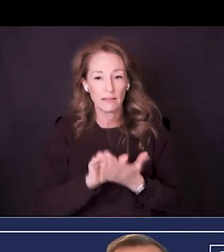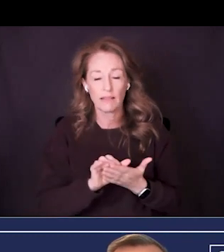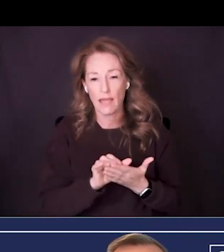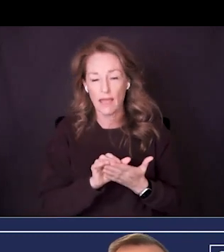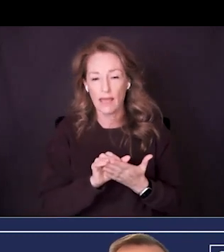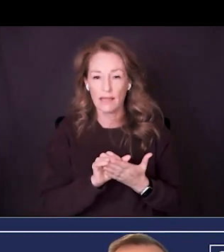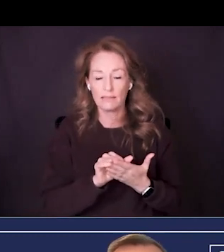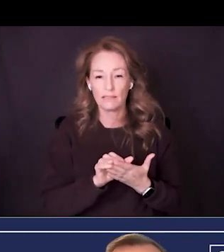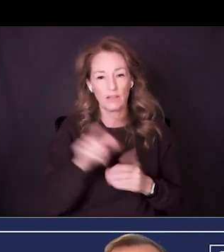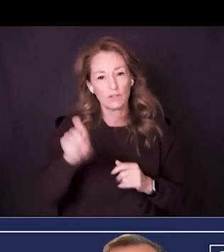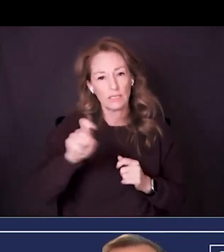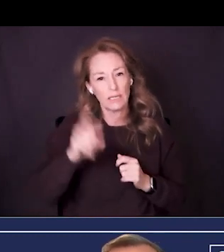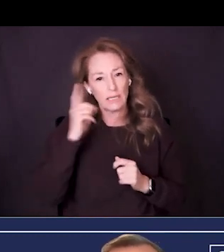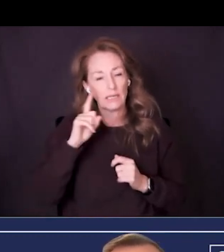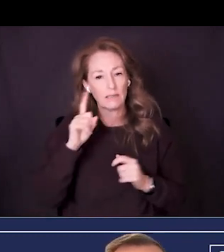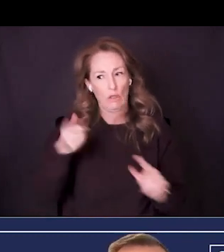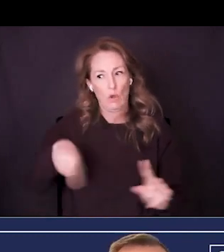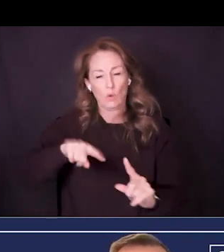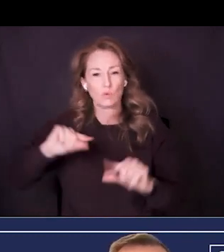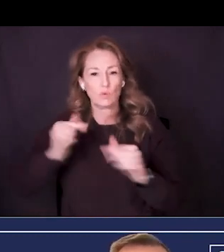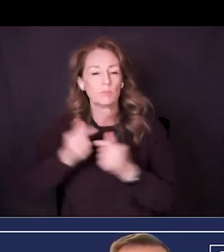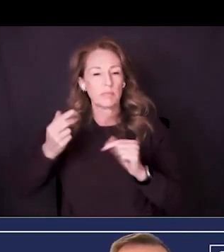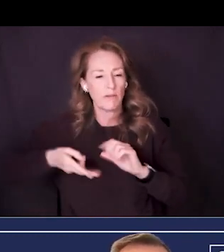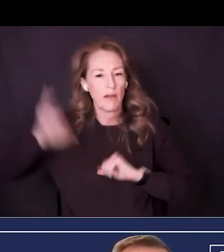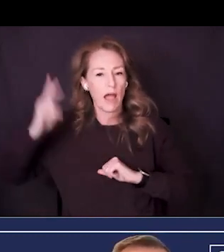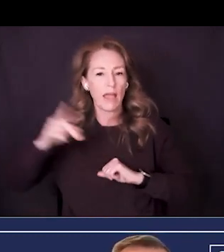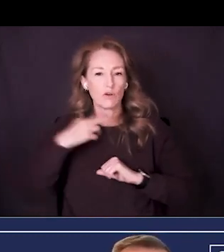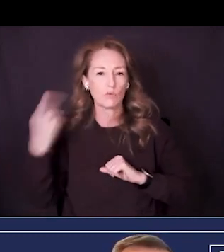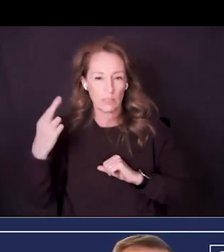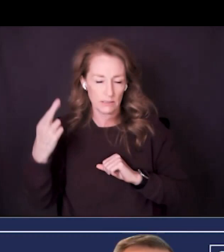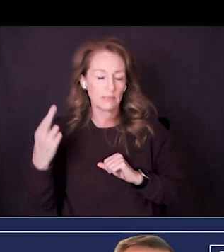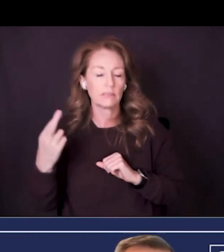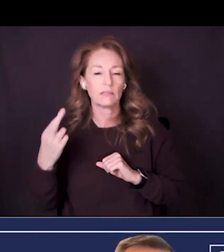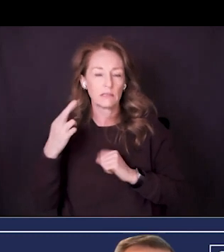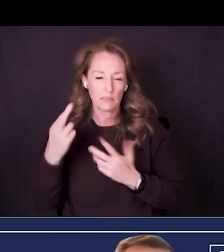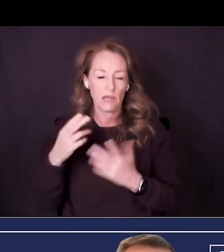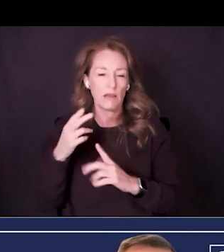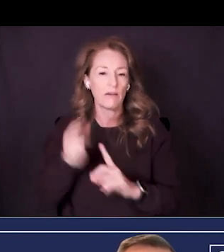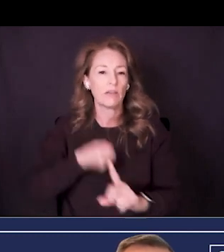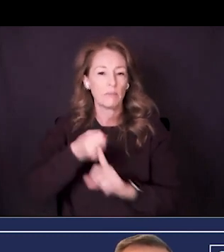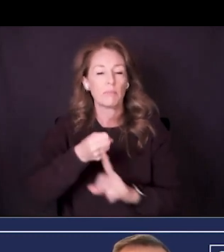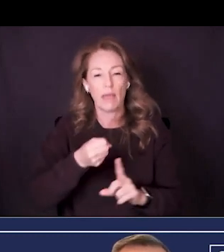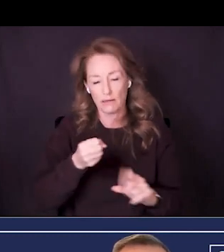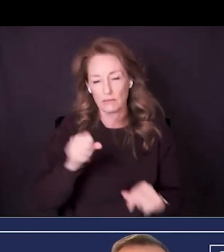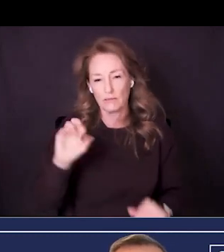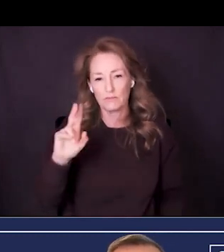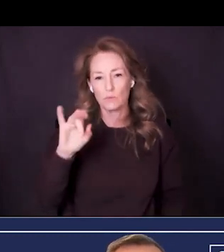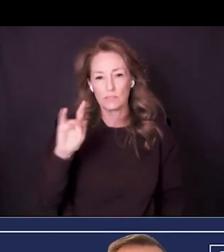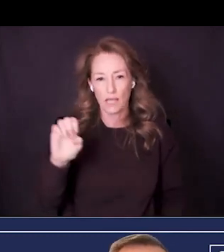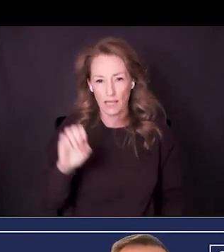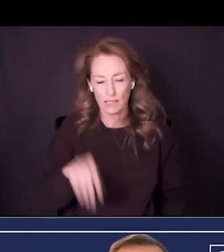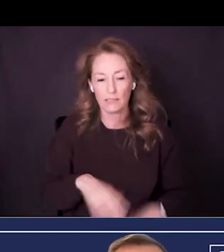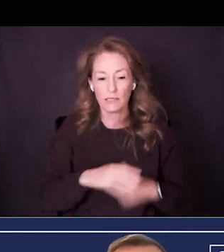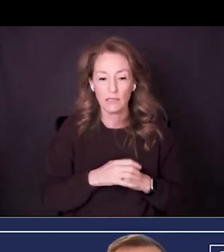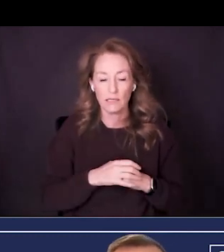higher risk for or disproportionately impacted by suicide, to develop messaging that's culturally sensitive,